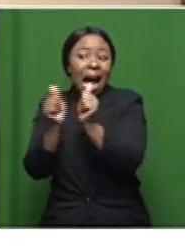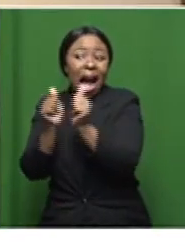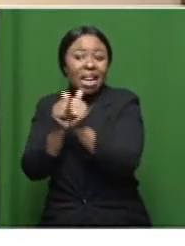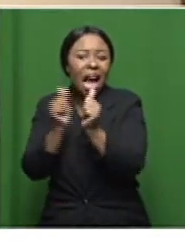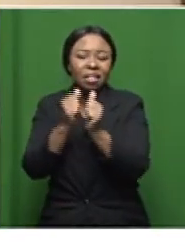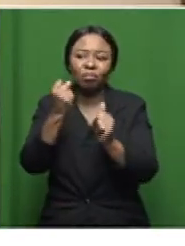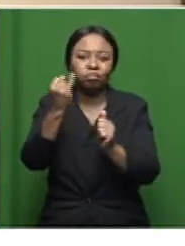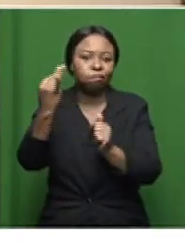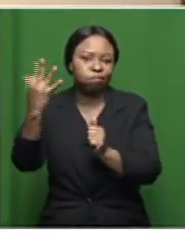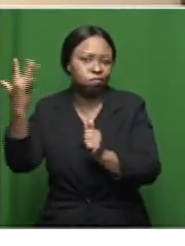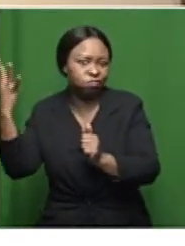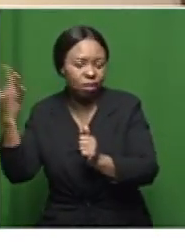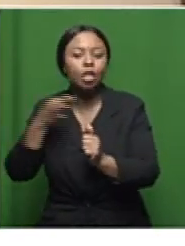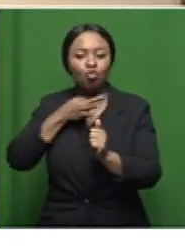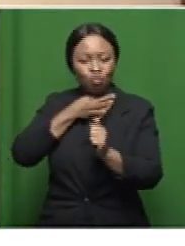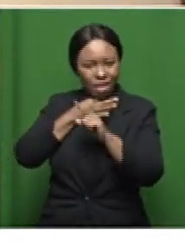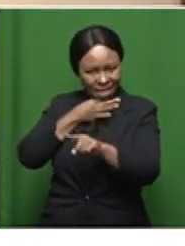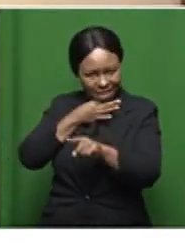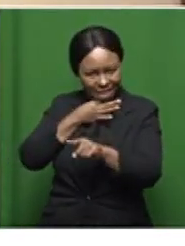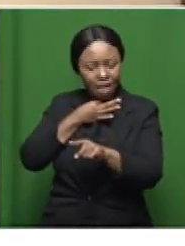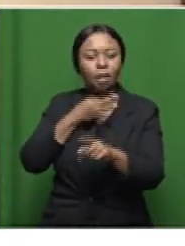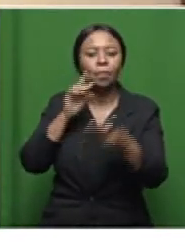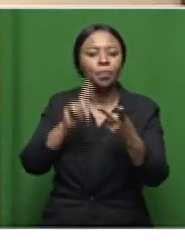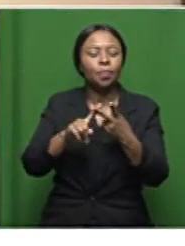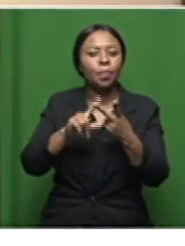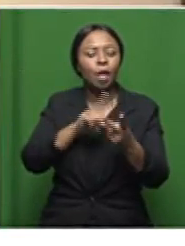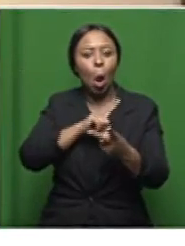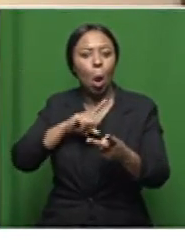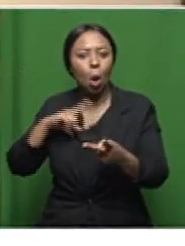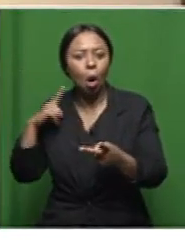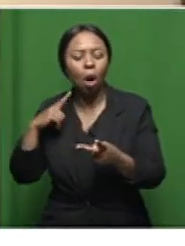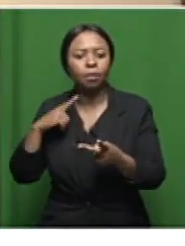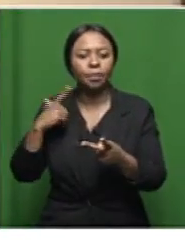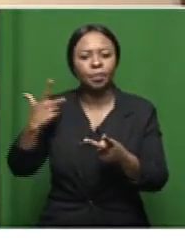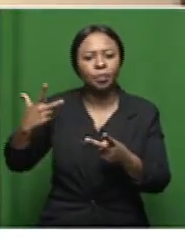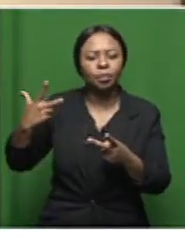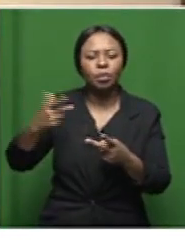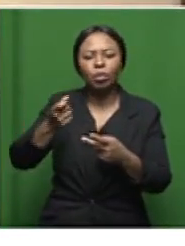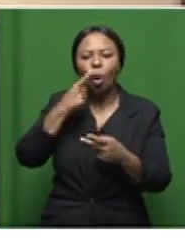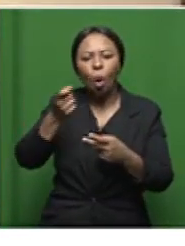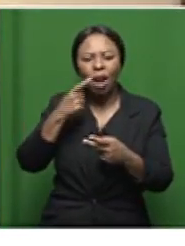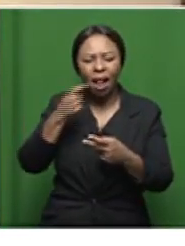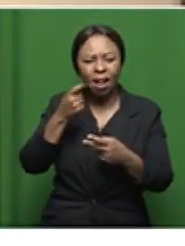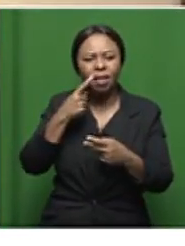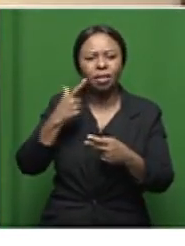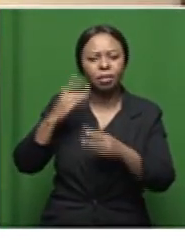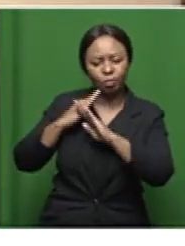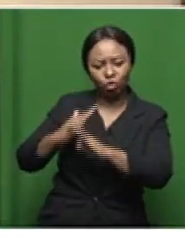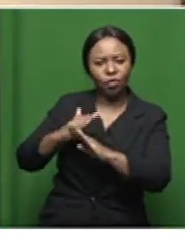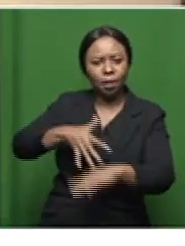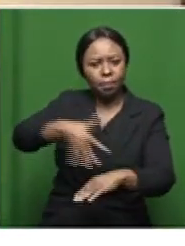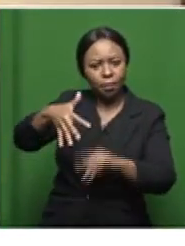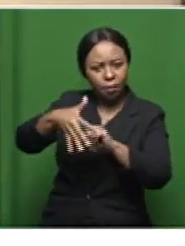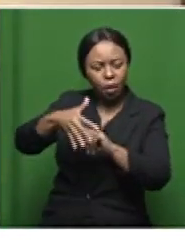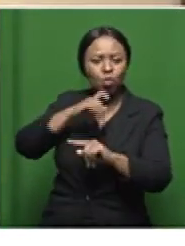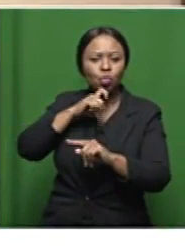We talk about, the prolonged use of oral contraceptives, although that to a